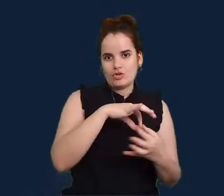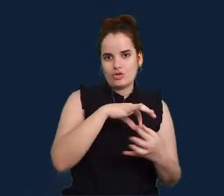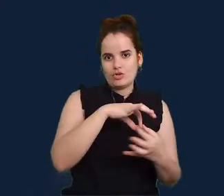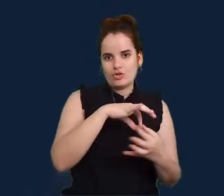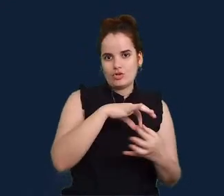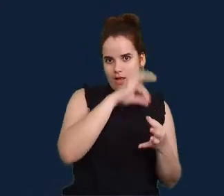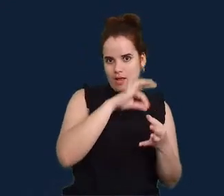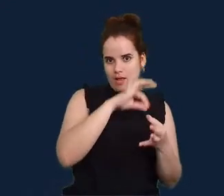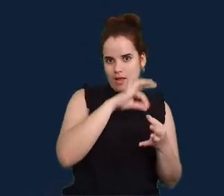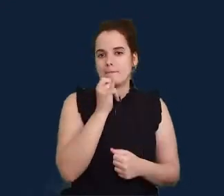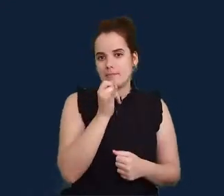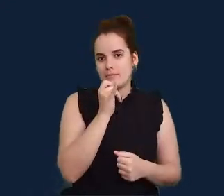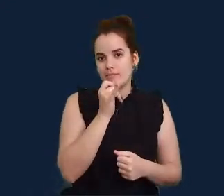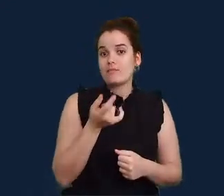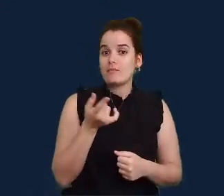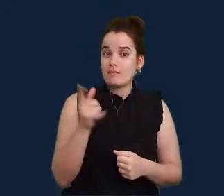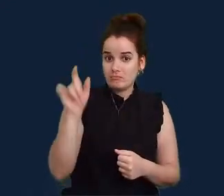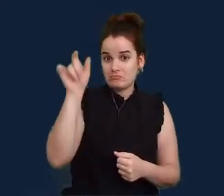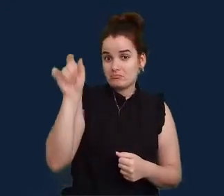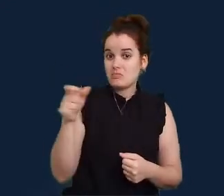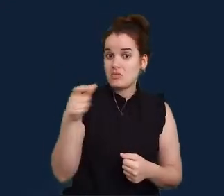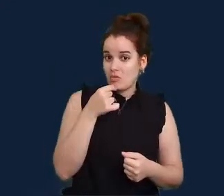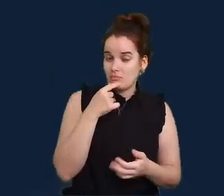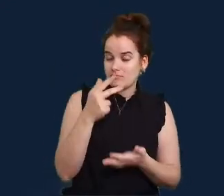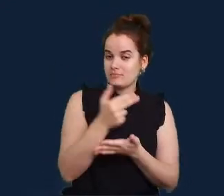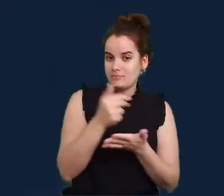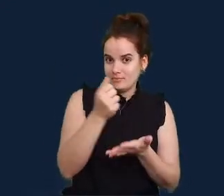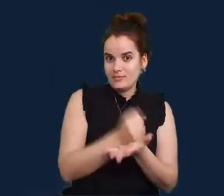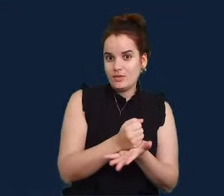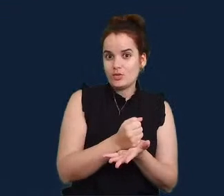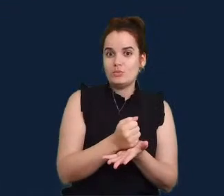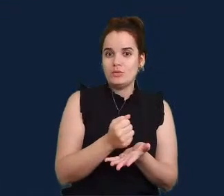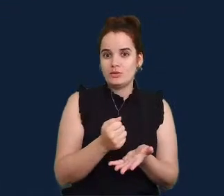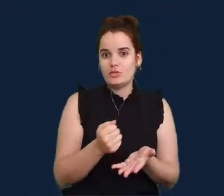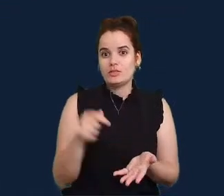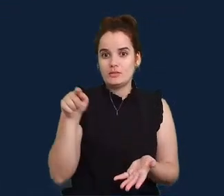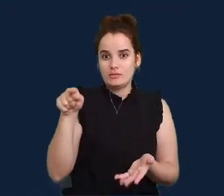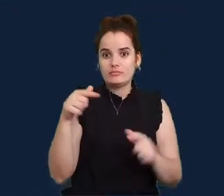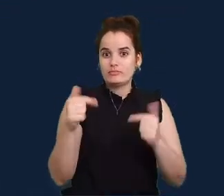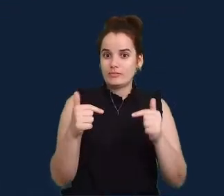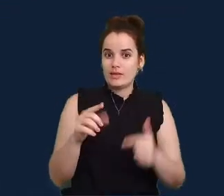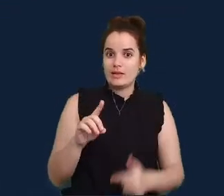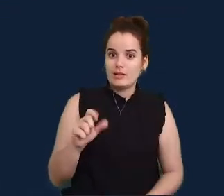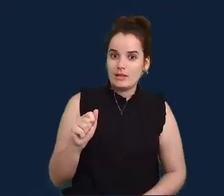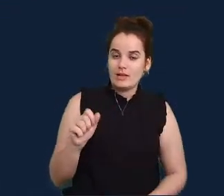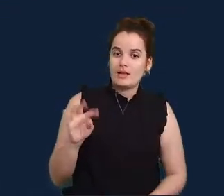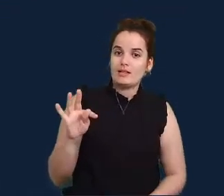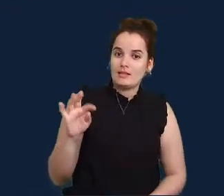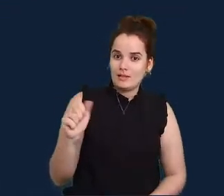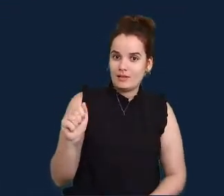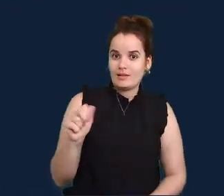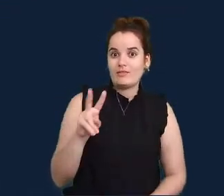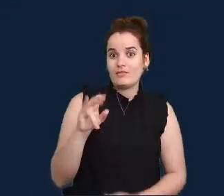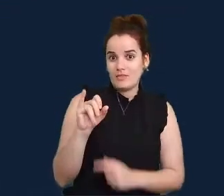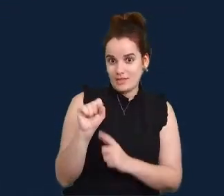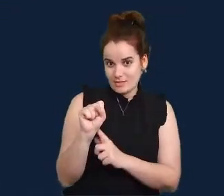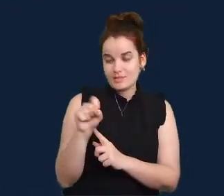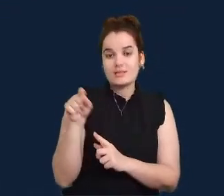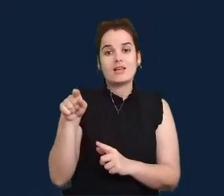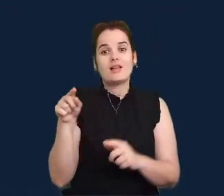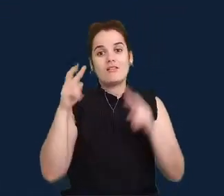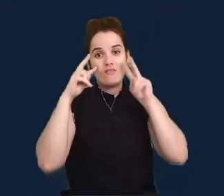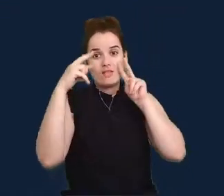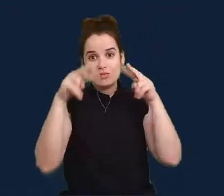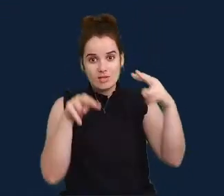designer, does very illustrative visualization. So she might use a blob